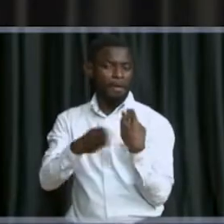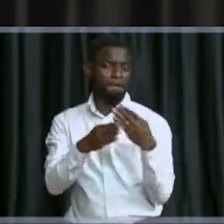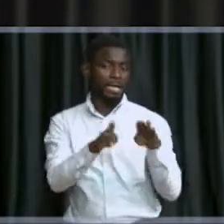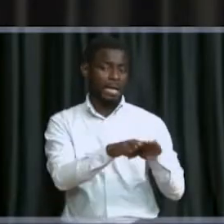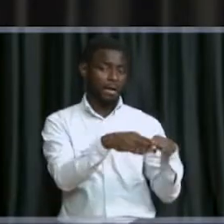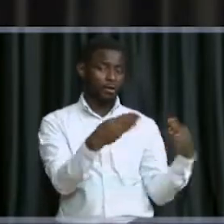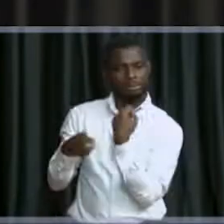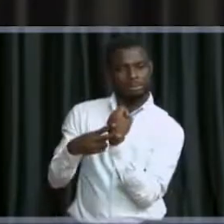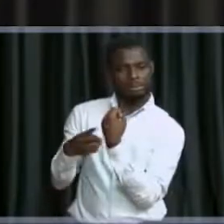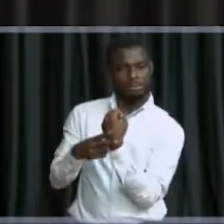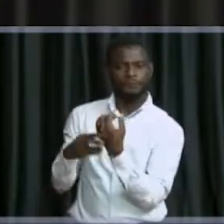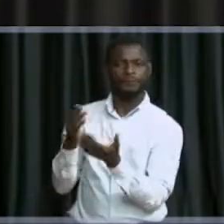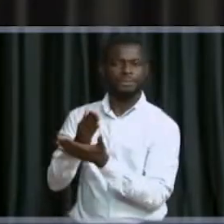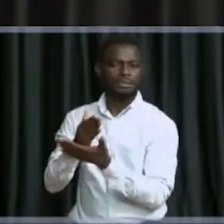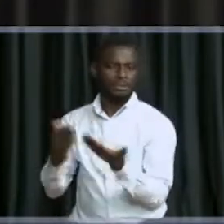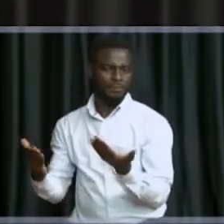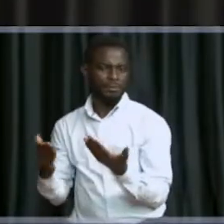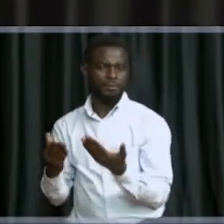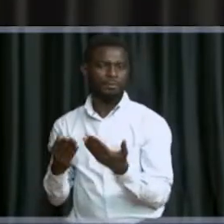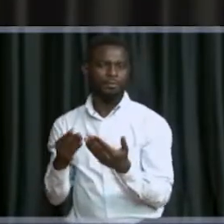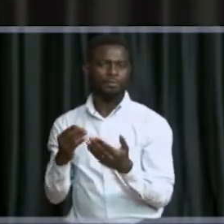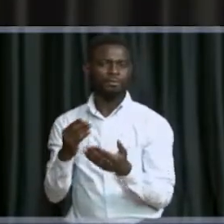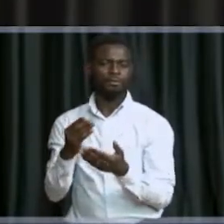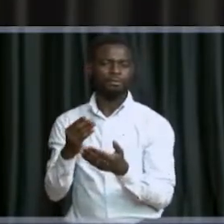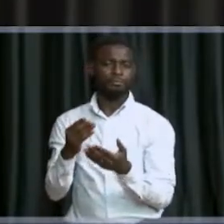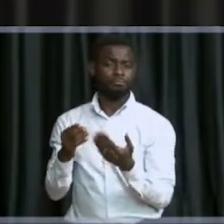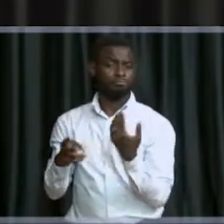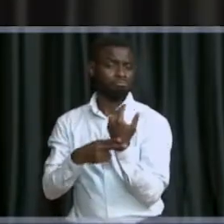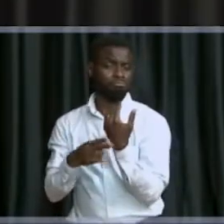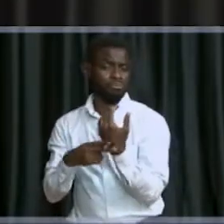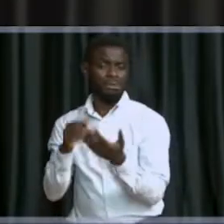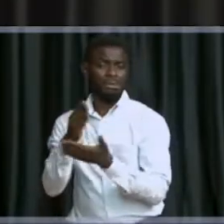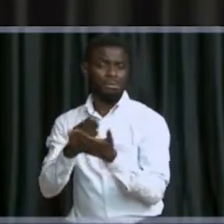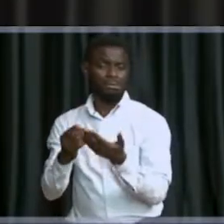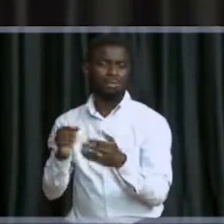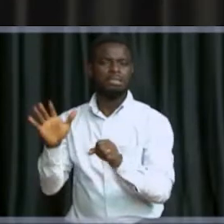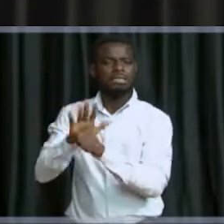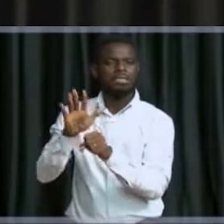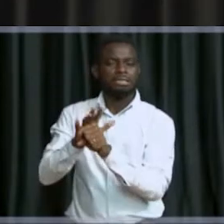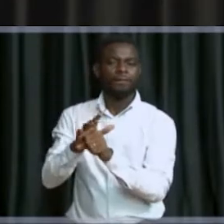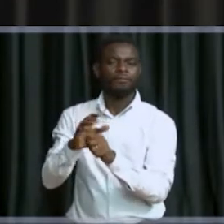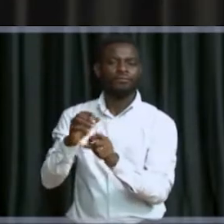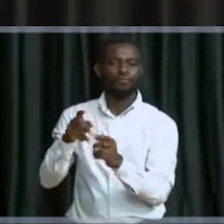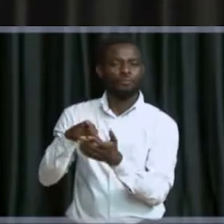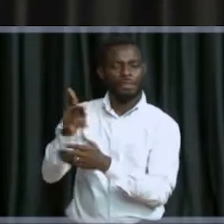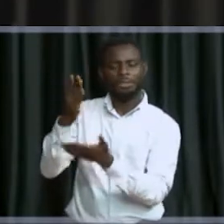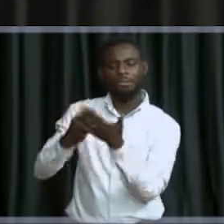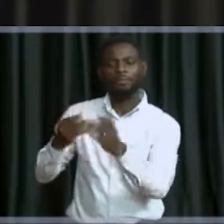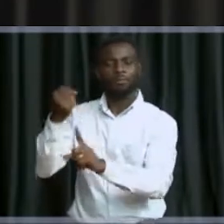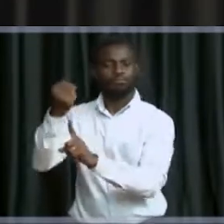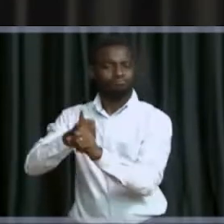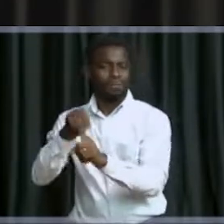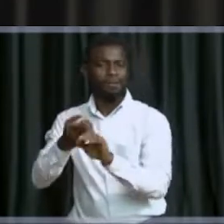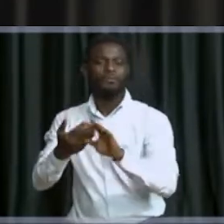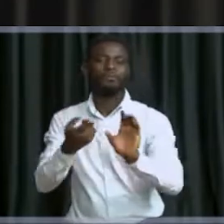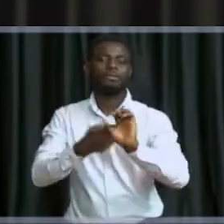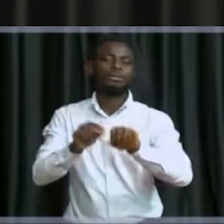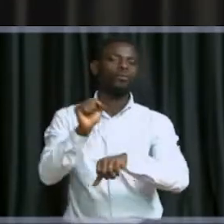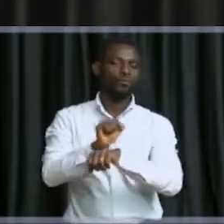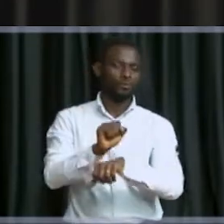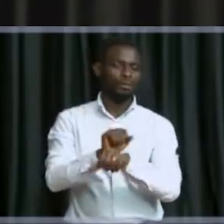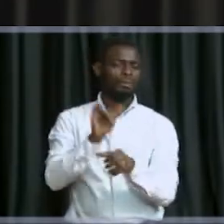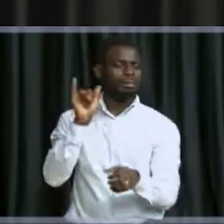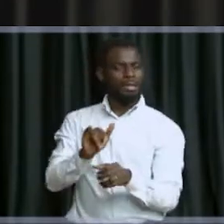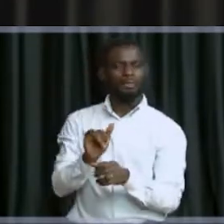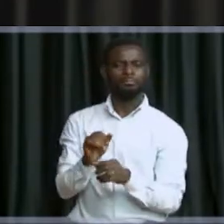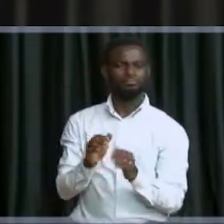wabuasi kadudu okura a ebitumi etu ya ubi dakura ketu ya mpu ansana washene jumase e enika